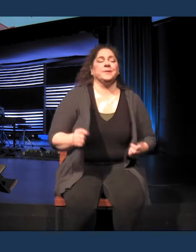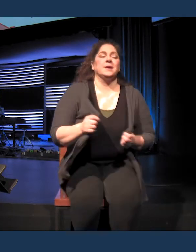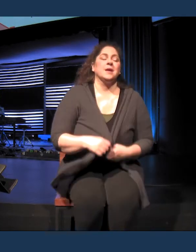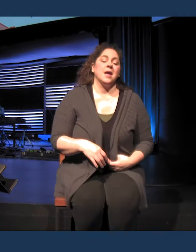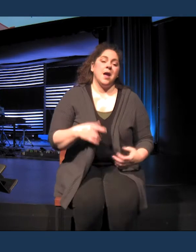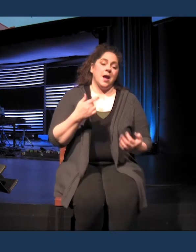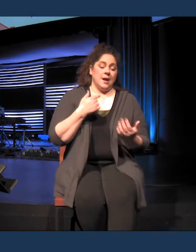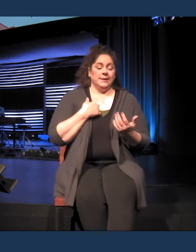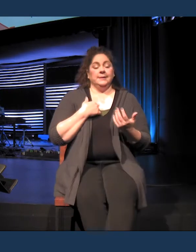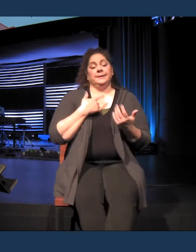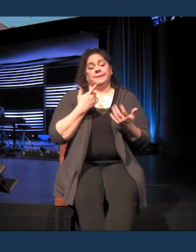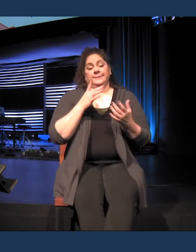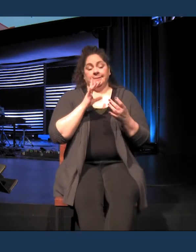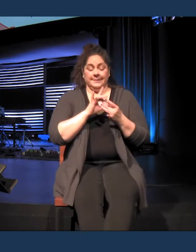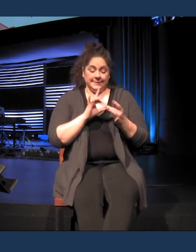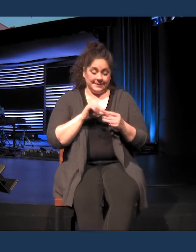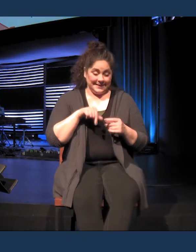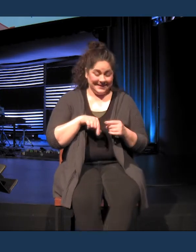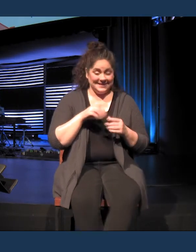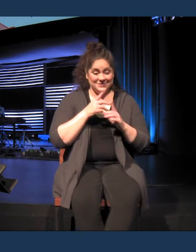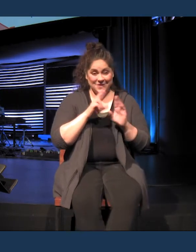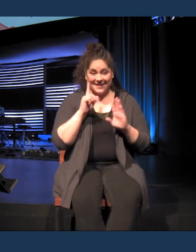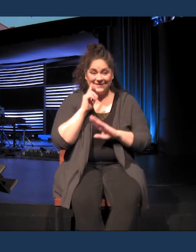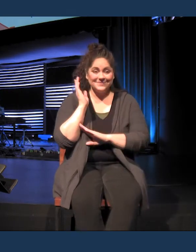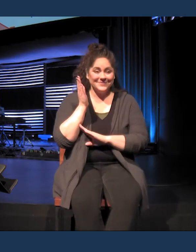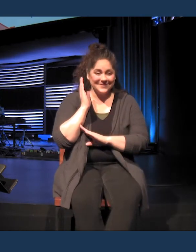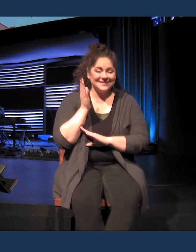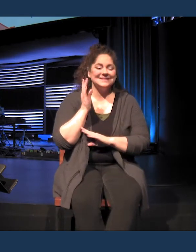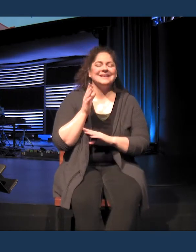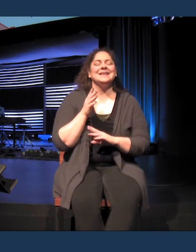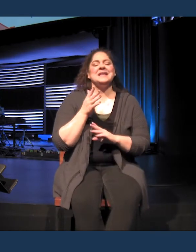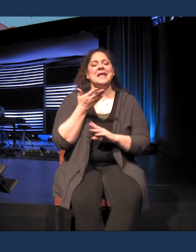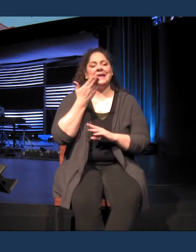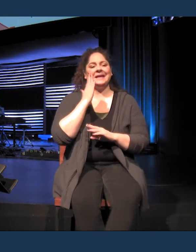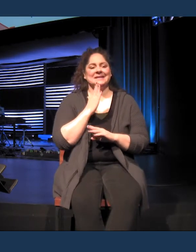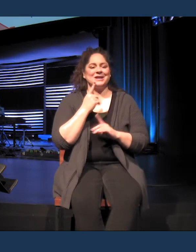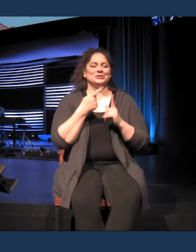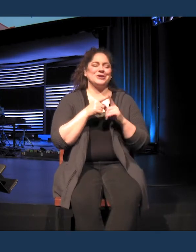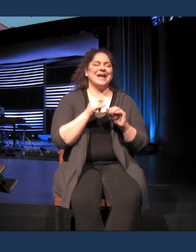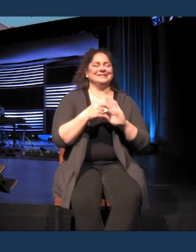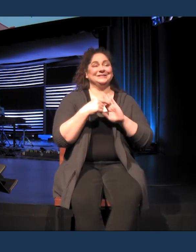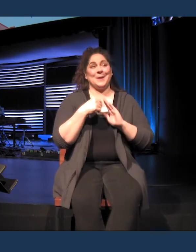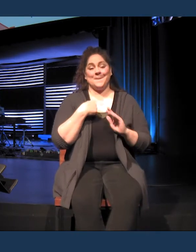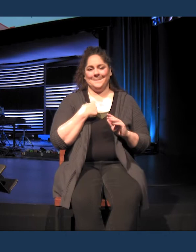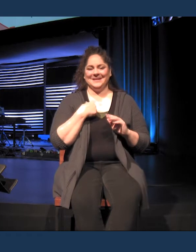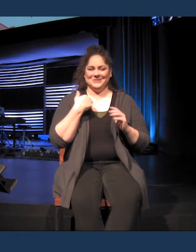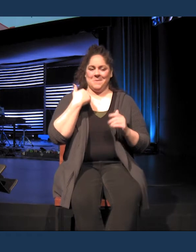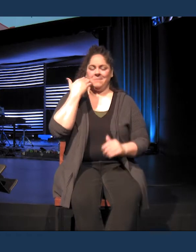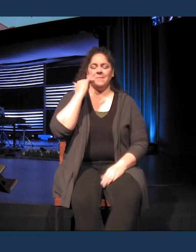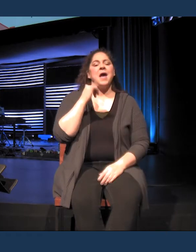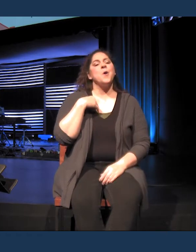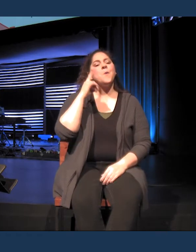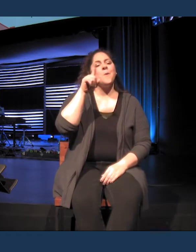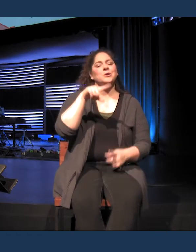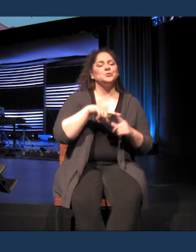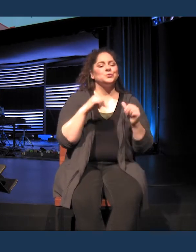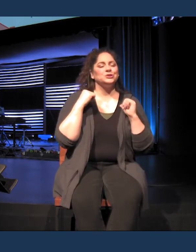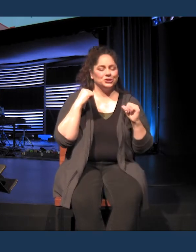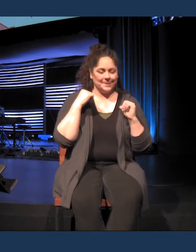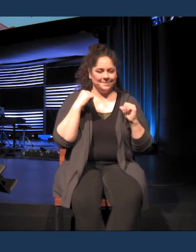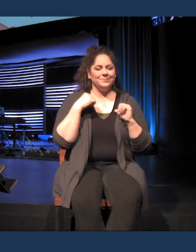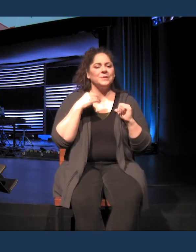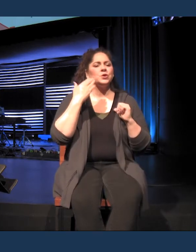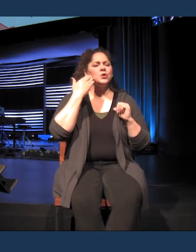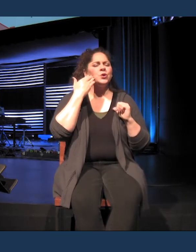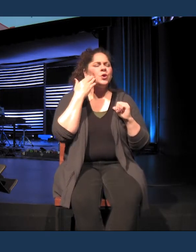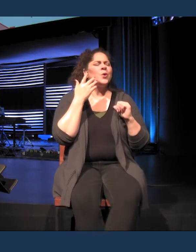this message together, God gives me great opportunities to put this into practice. And so I was at the gym and, you know, at the